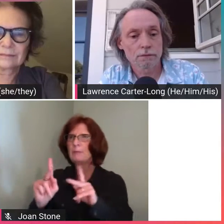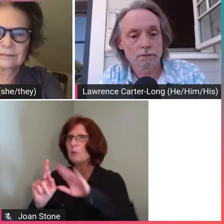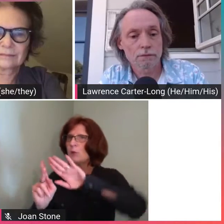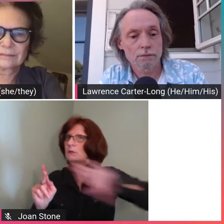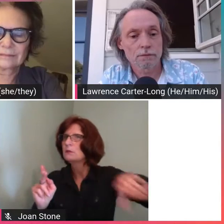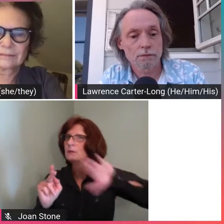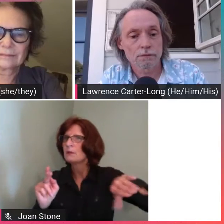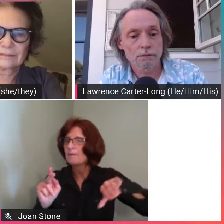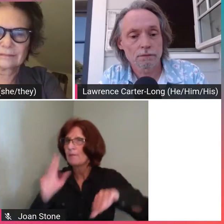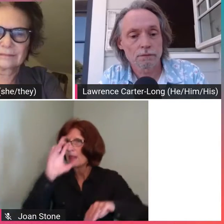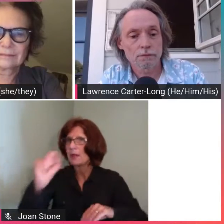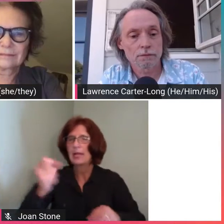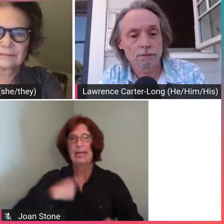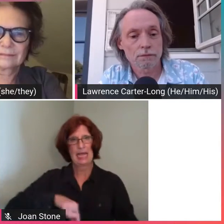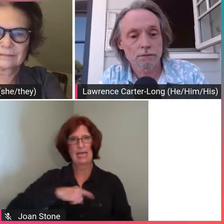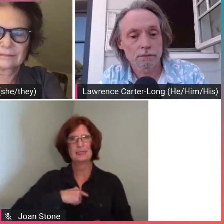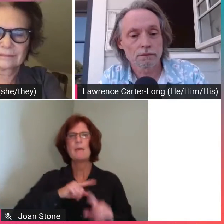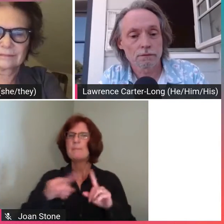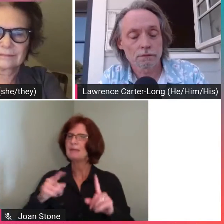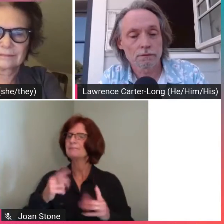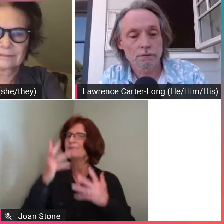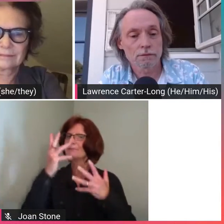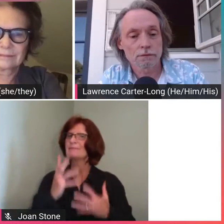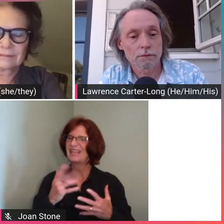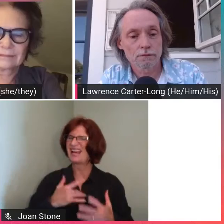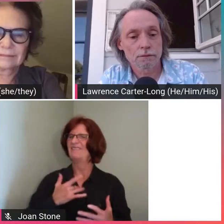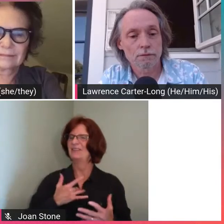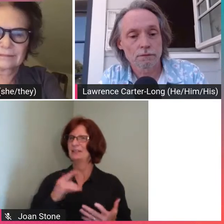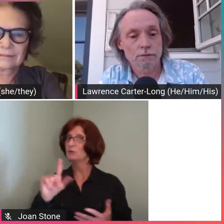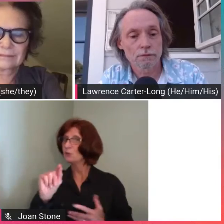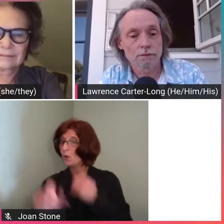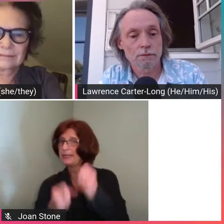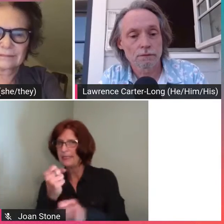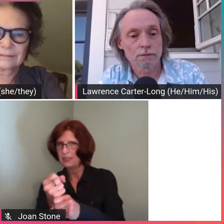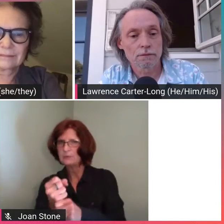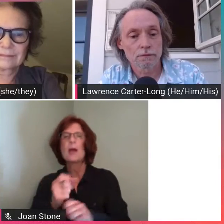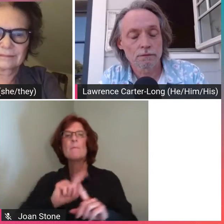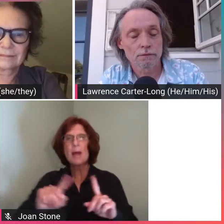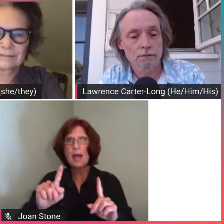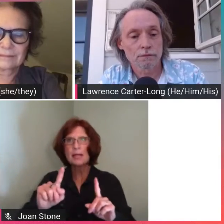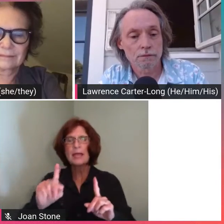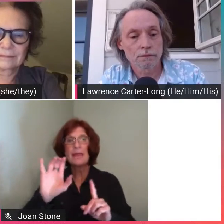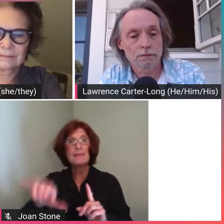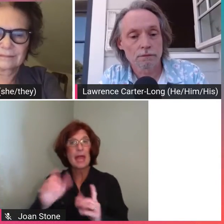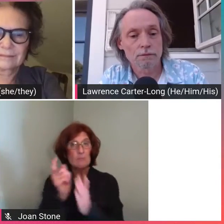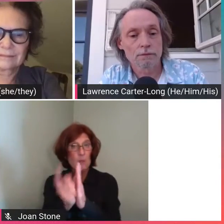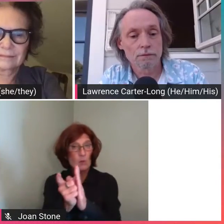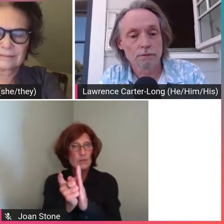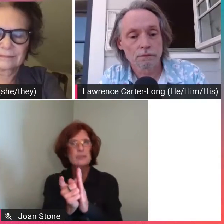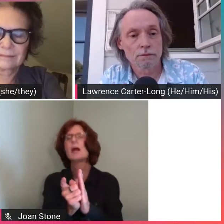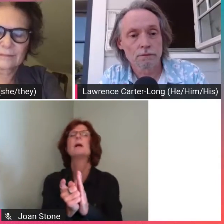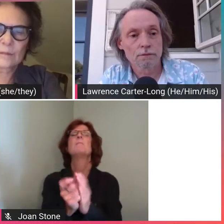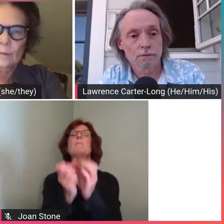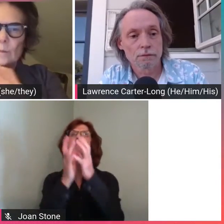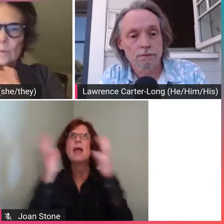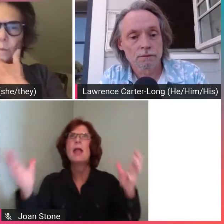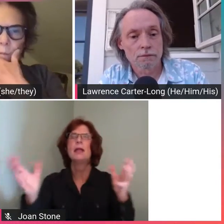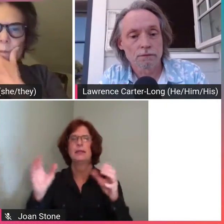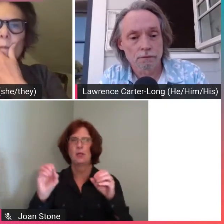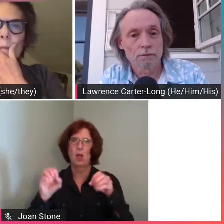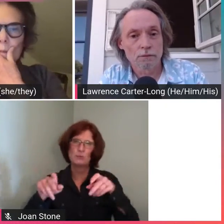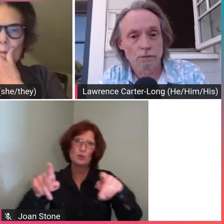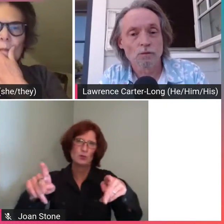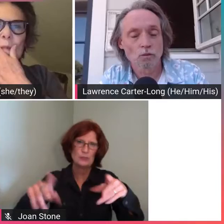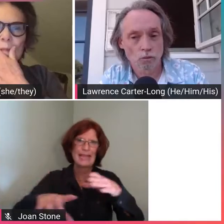take, sadly, I think another 20 years. But there's going to be so many opportunities outside of Hollywood that people